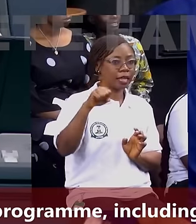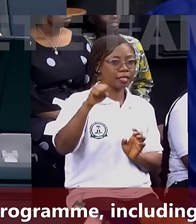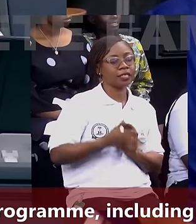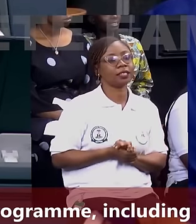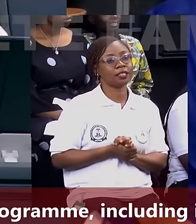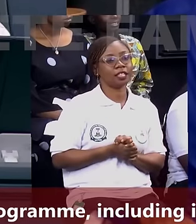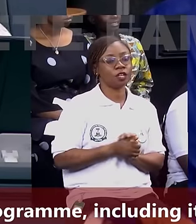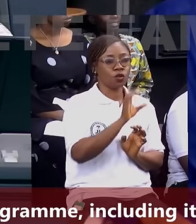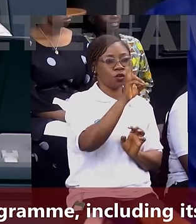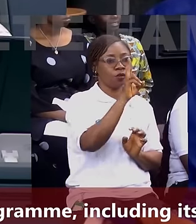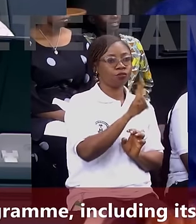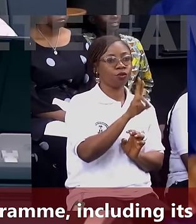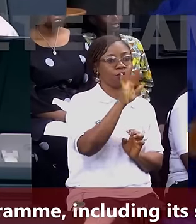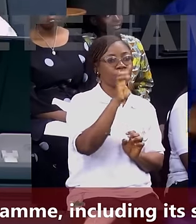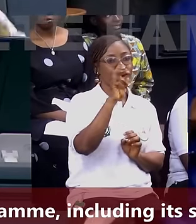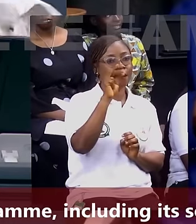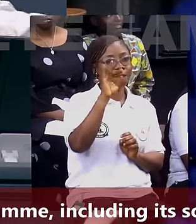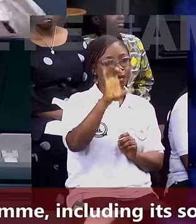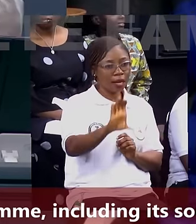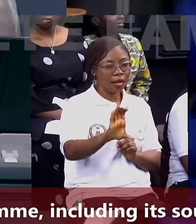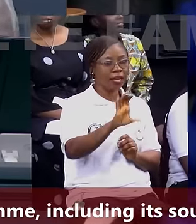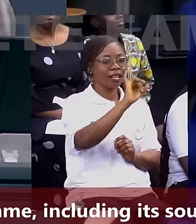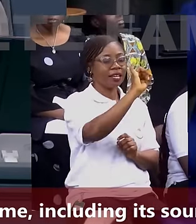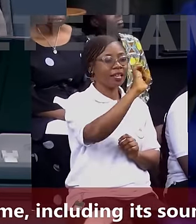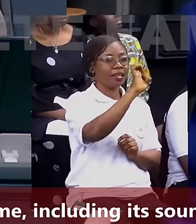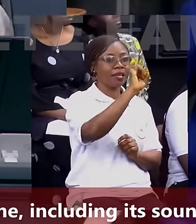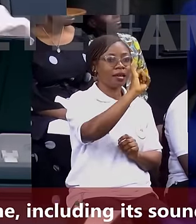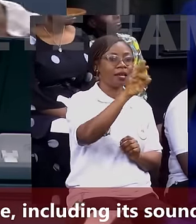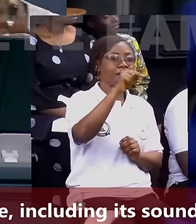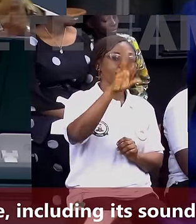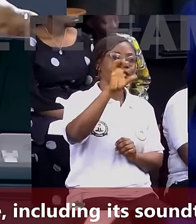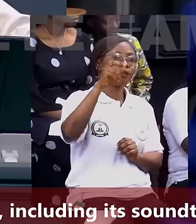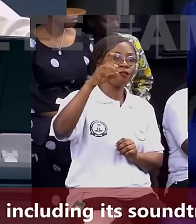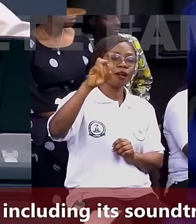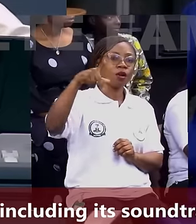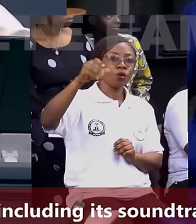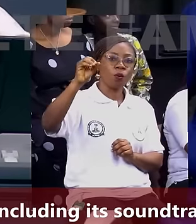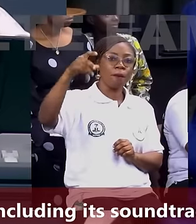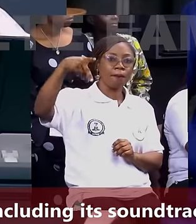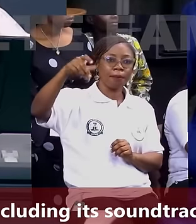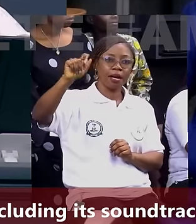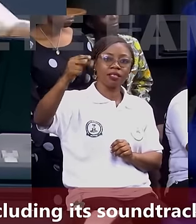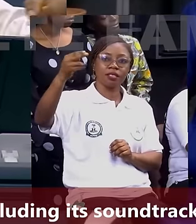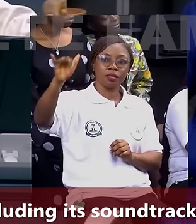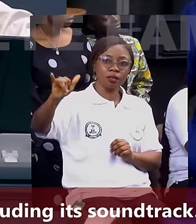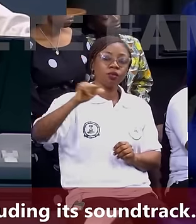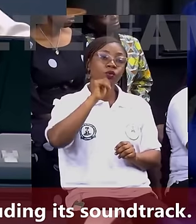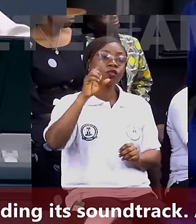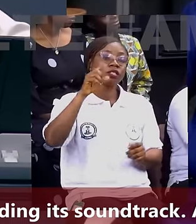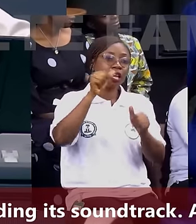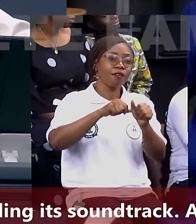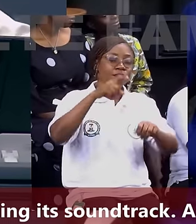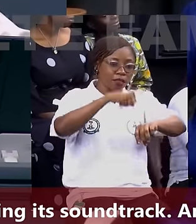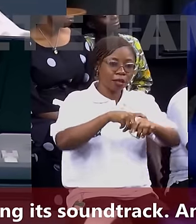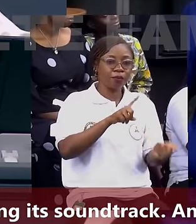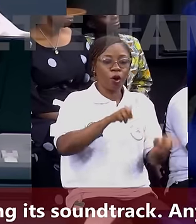encephalopathy. Yes. Una hear? No be small time. Una go type person go mosque. Una go type person